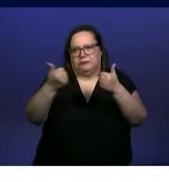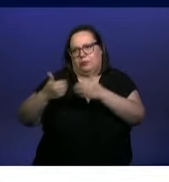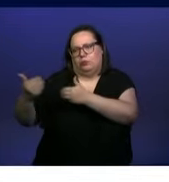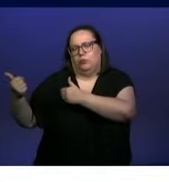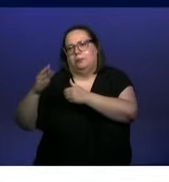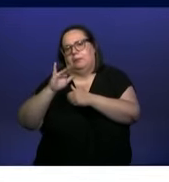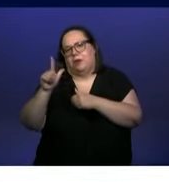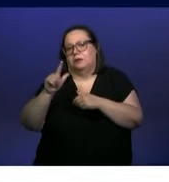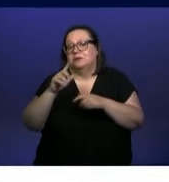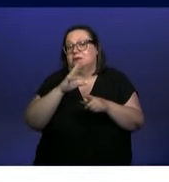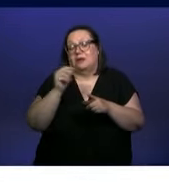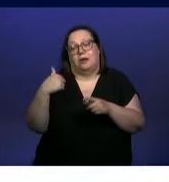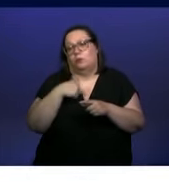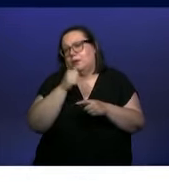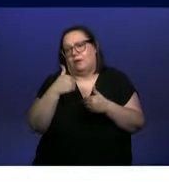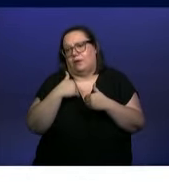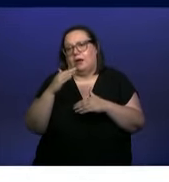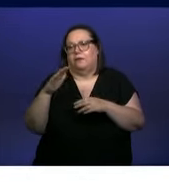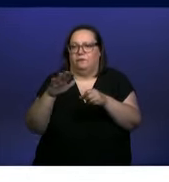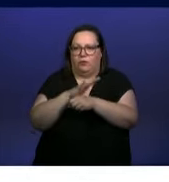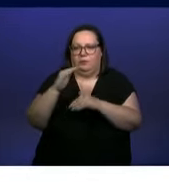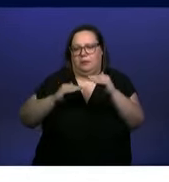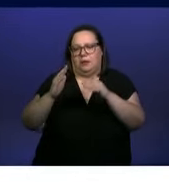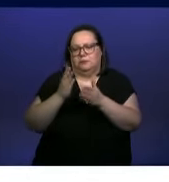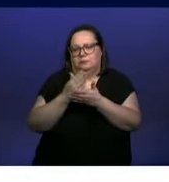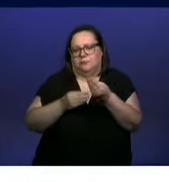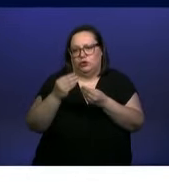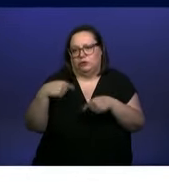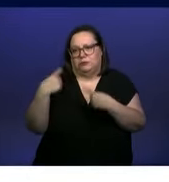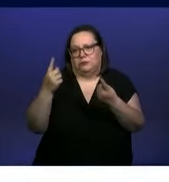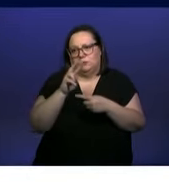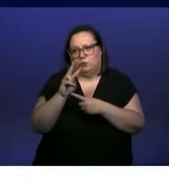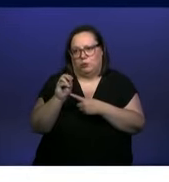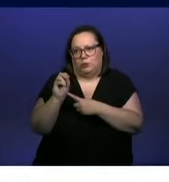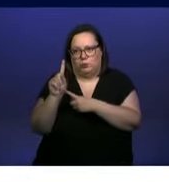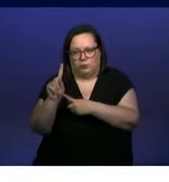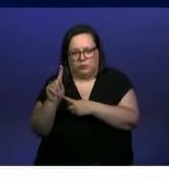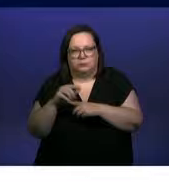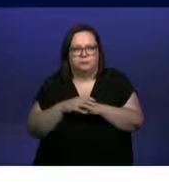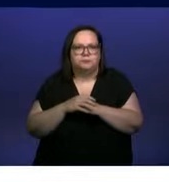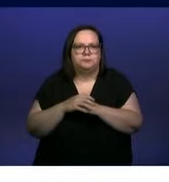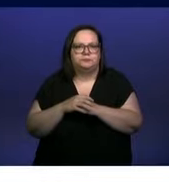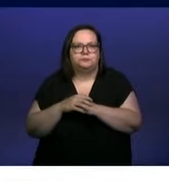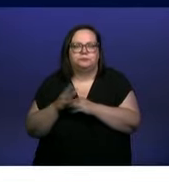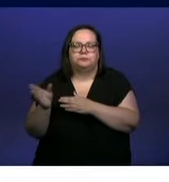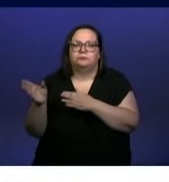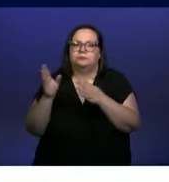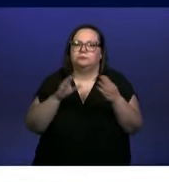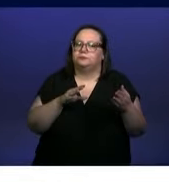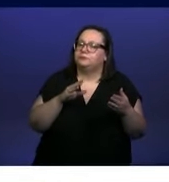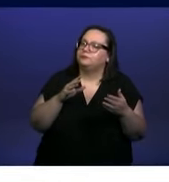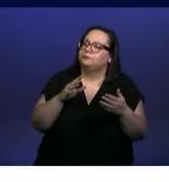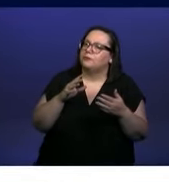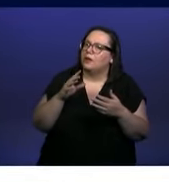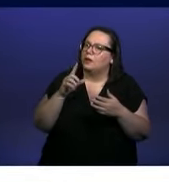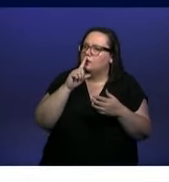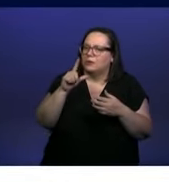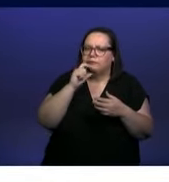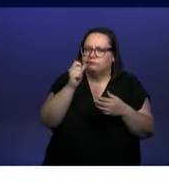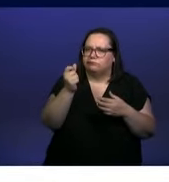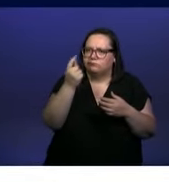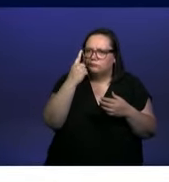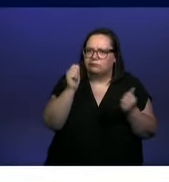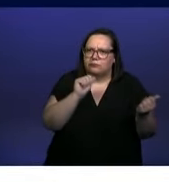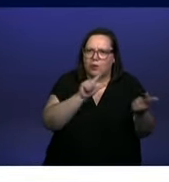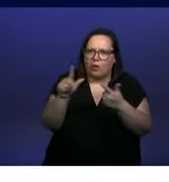budget since 2001. Mr. Walton, your response. Well, I don't understand why all Americans, Republican and Democrat, aren't